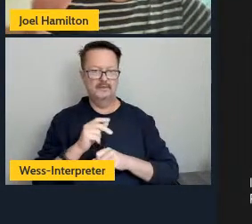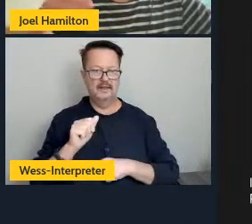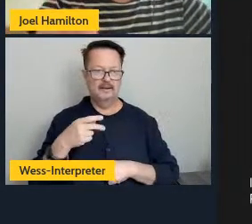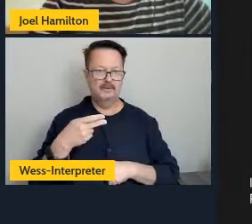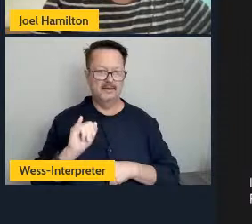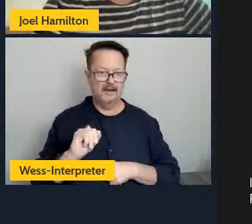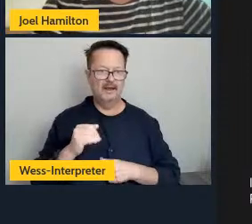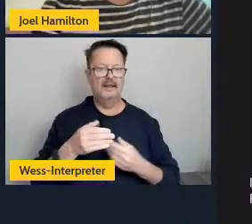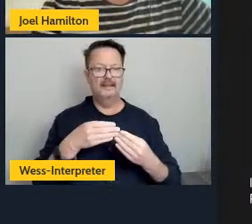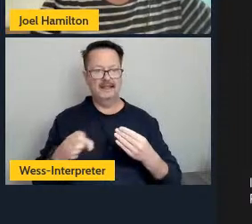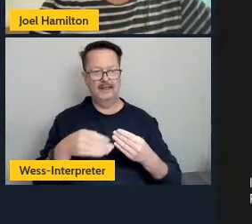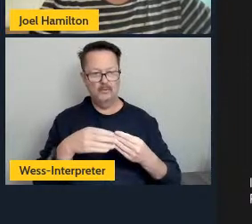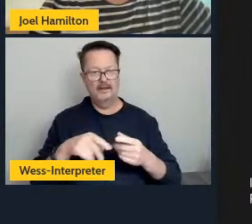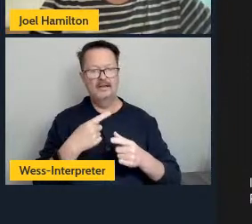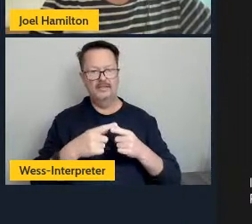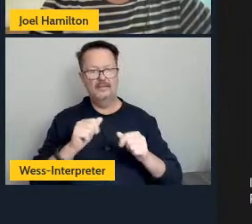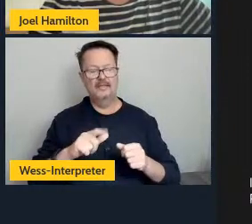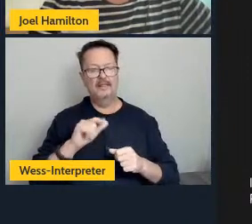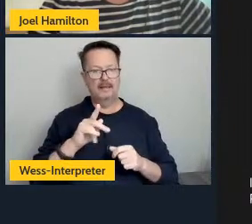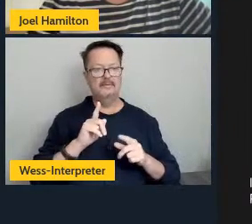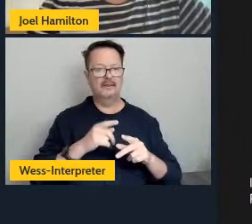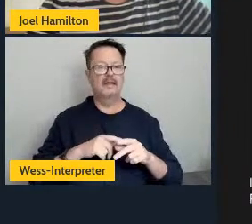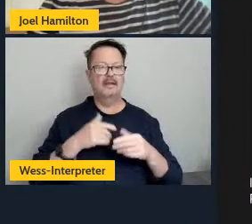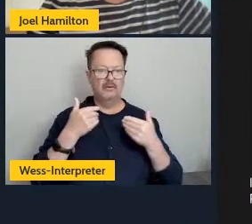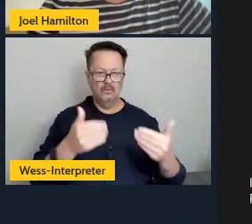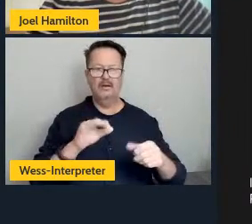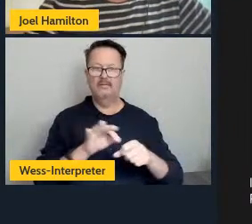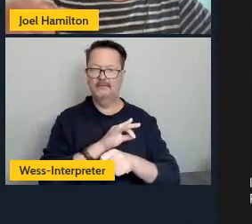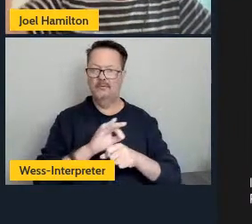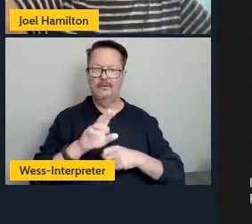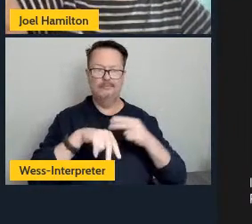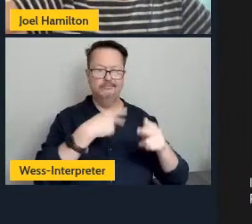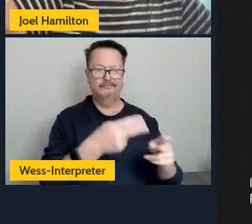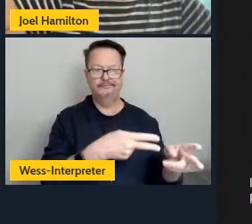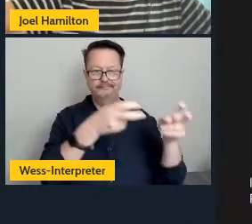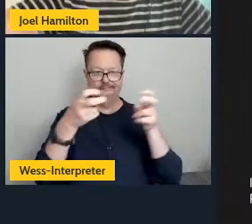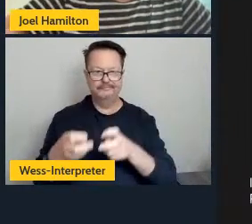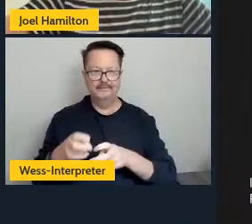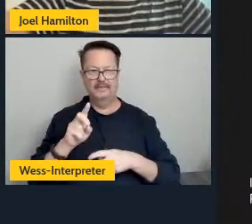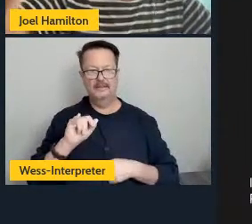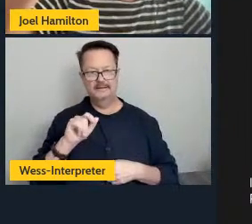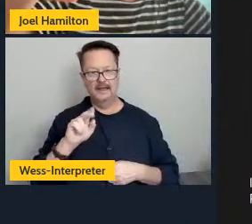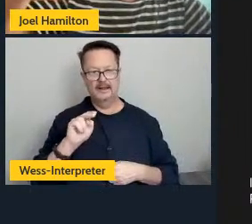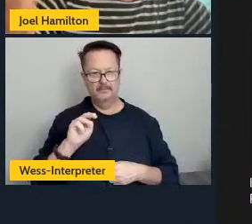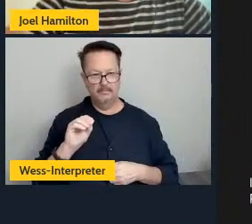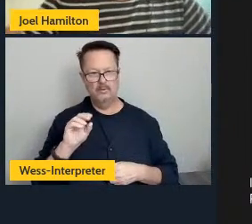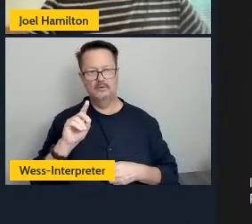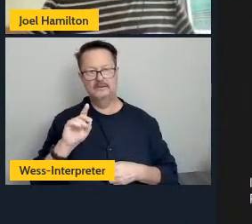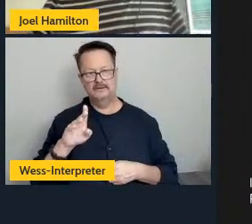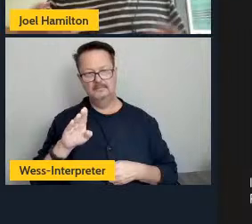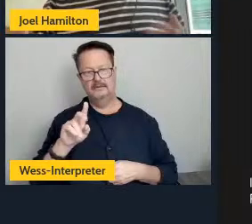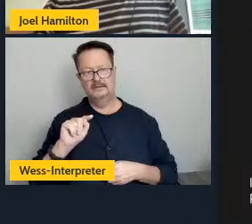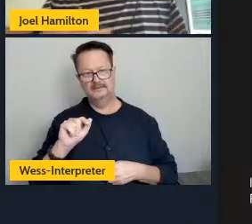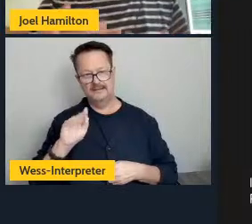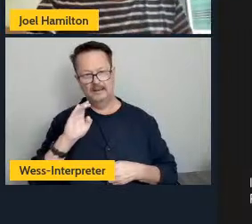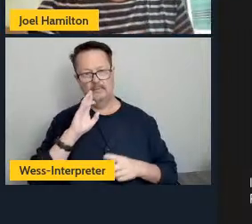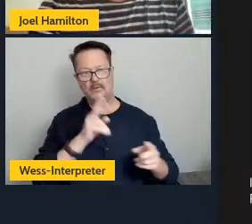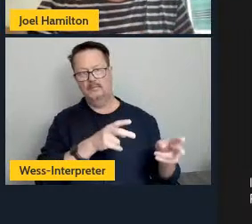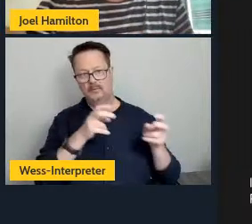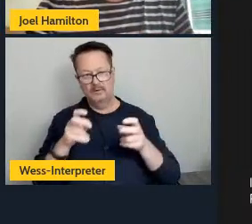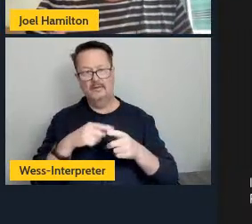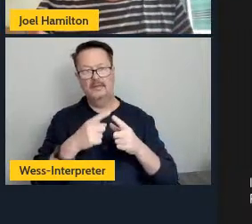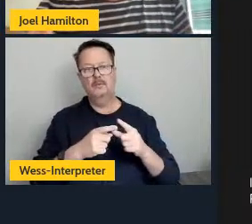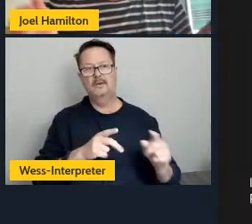The lambda can then perform the get item request on the DynamoDB table. The DynamoDB table returns it. In the lambda, we could